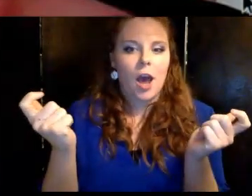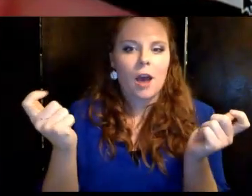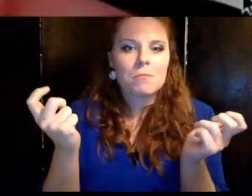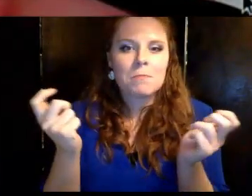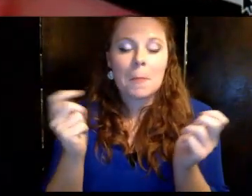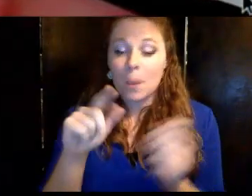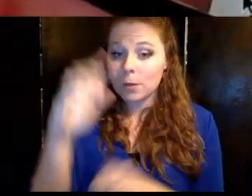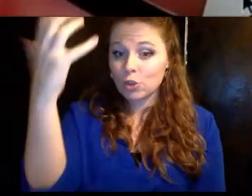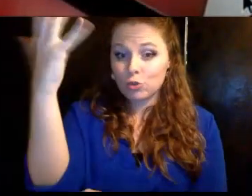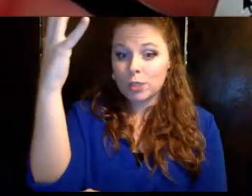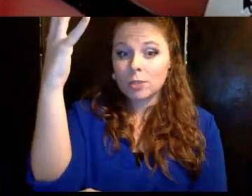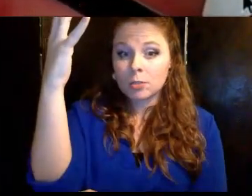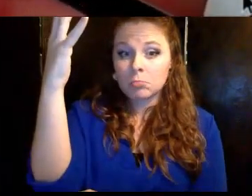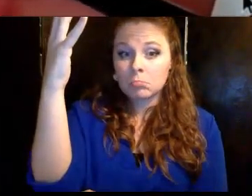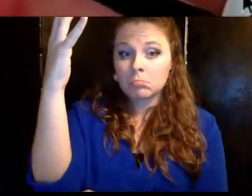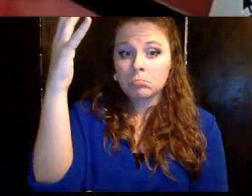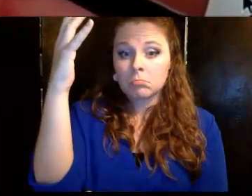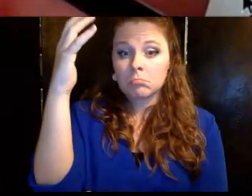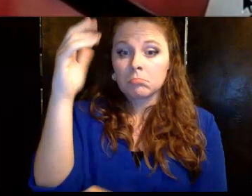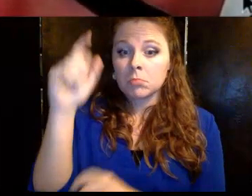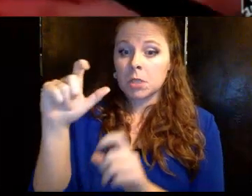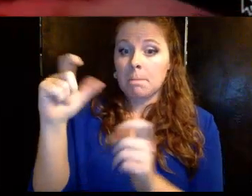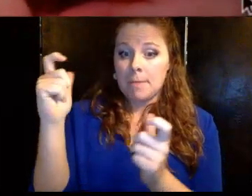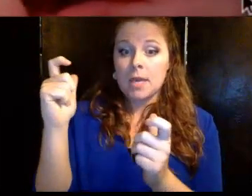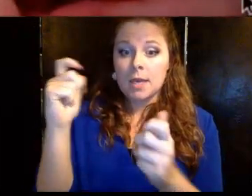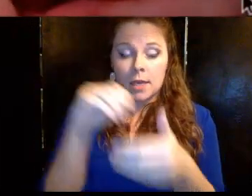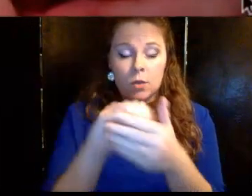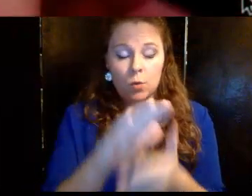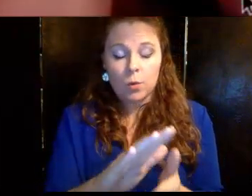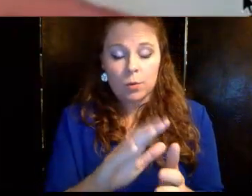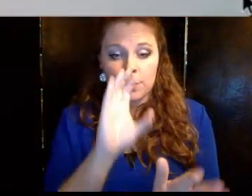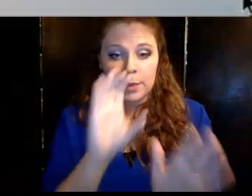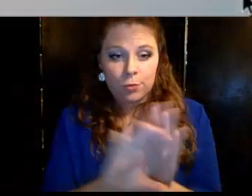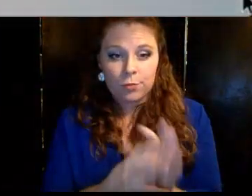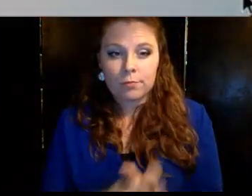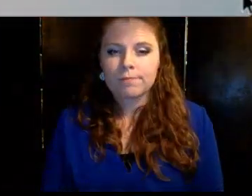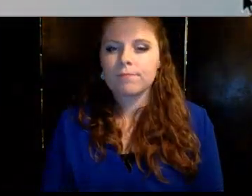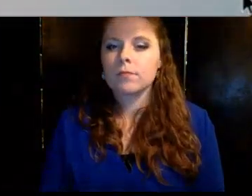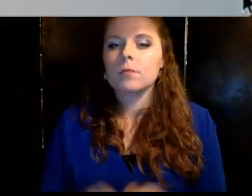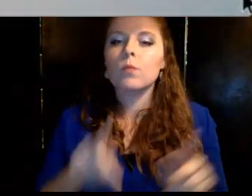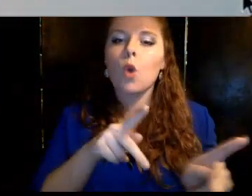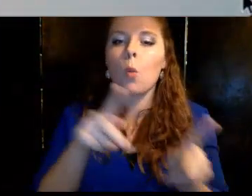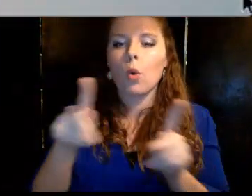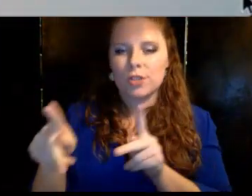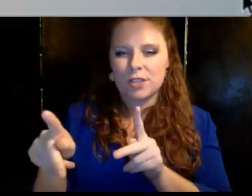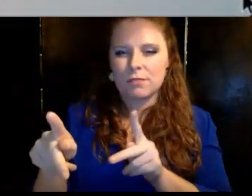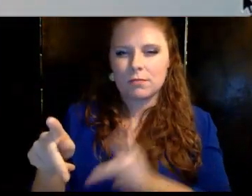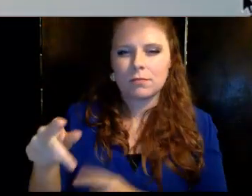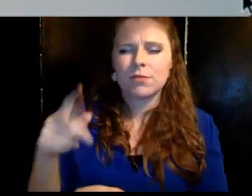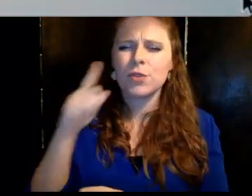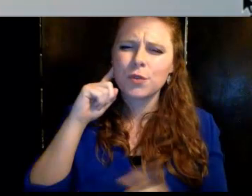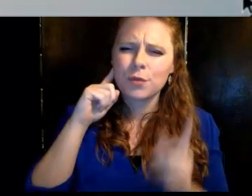this tree is how big this is in your drawing. Okay, and then proportion, and I know you've heard this